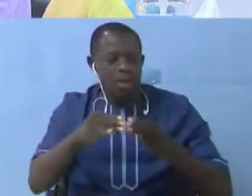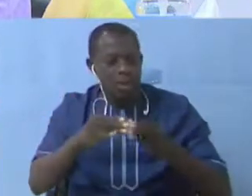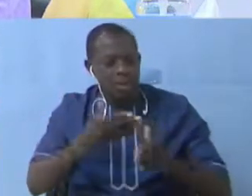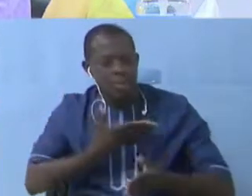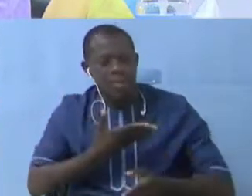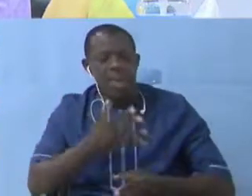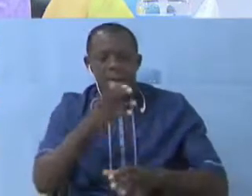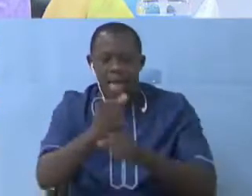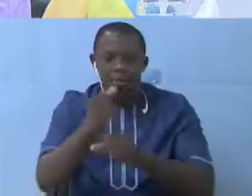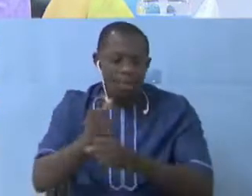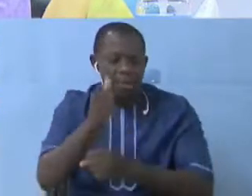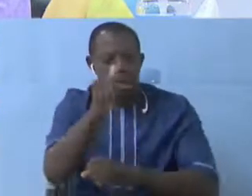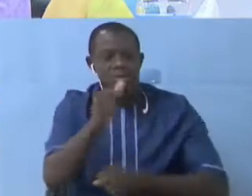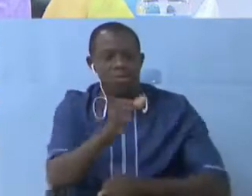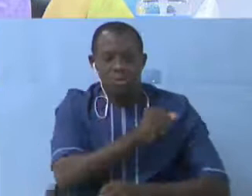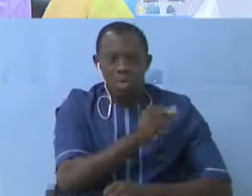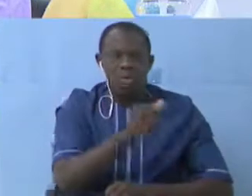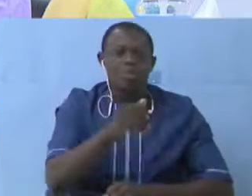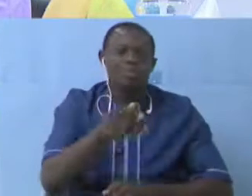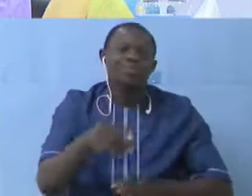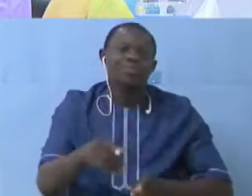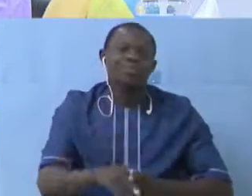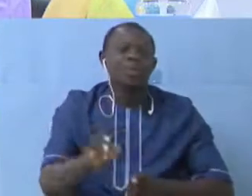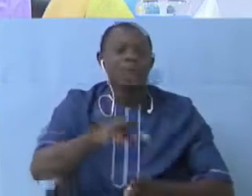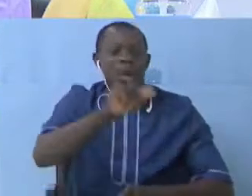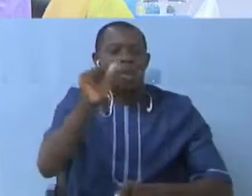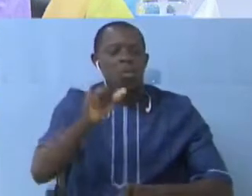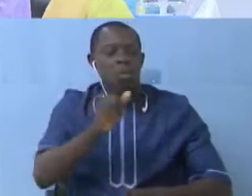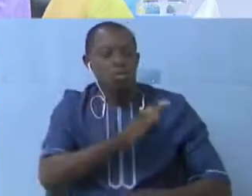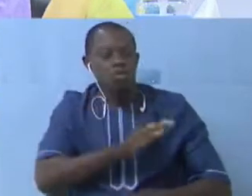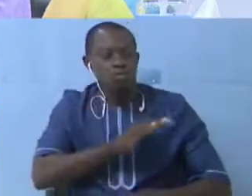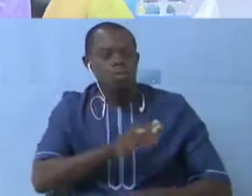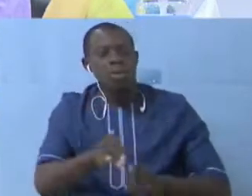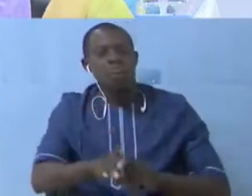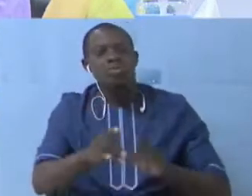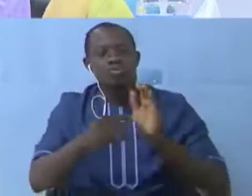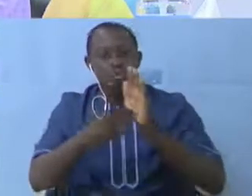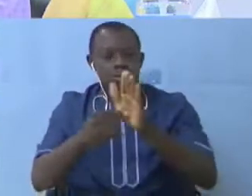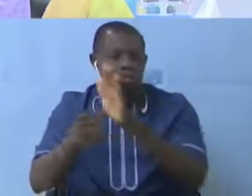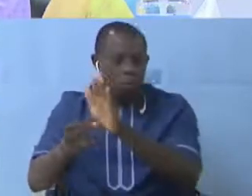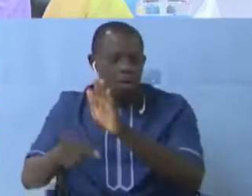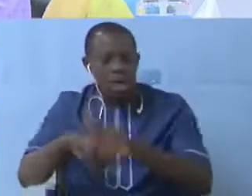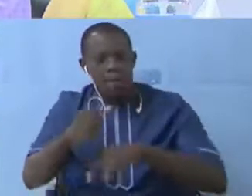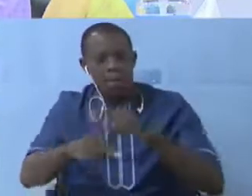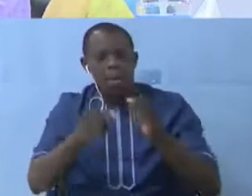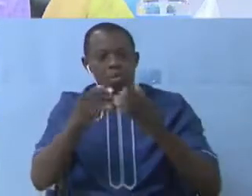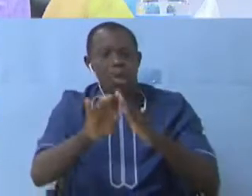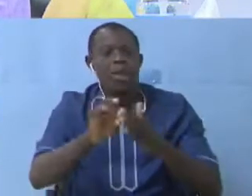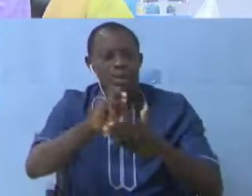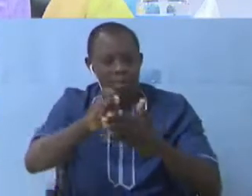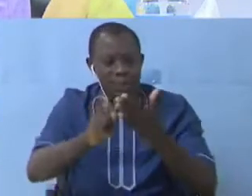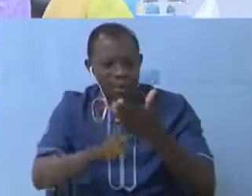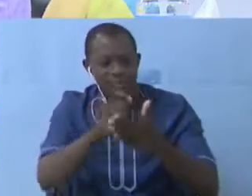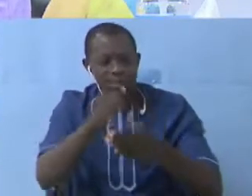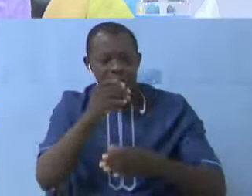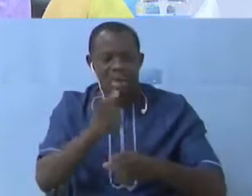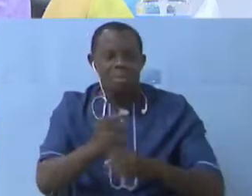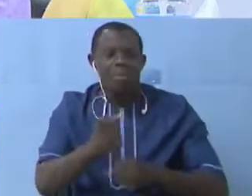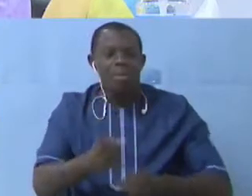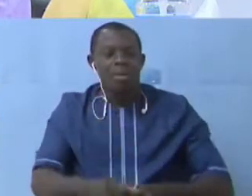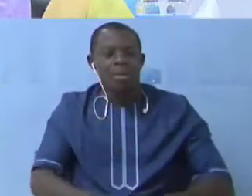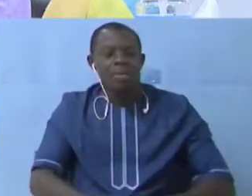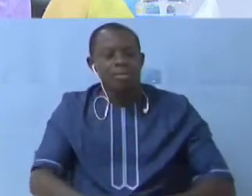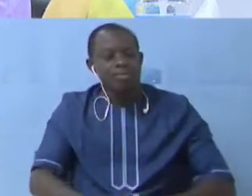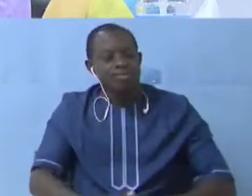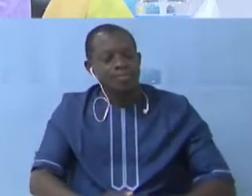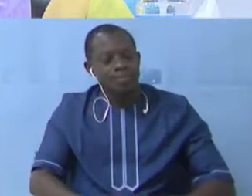Afrika. Consolidate the draft. Pour nag wiral nag li nga xam ne ni loolu la ñu ci bind di draft bi. And ultimately, we